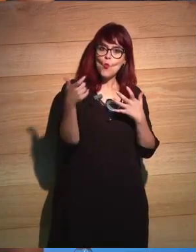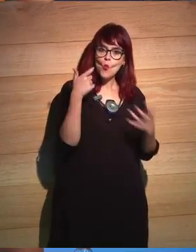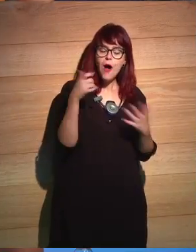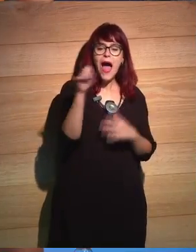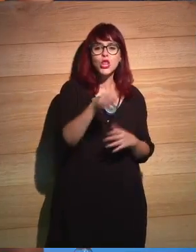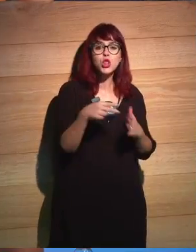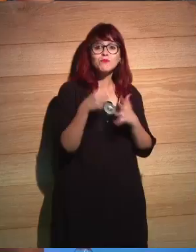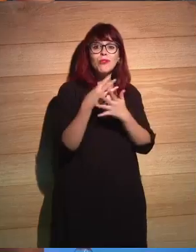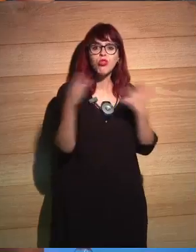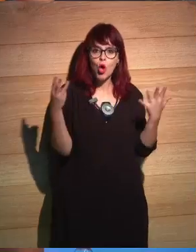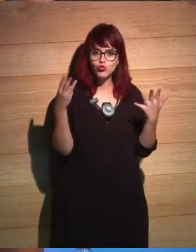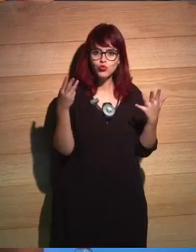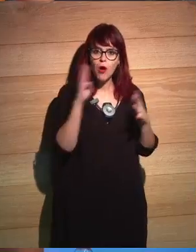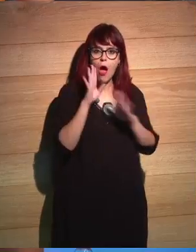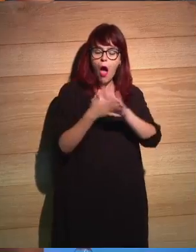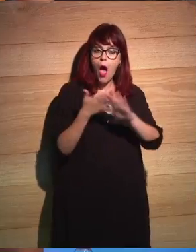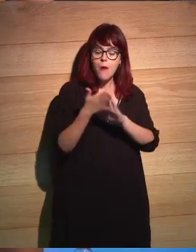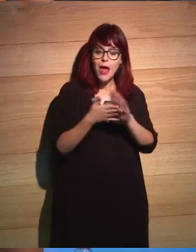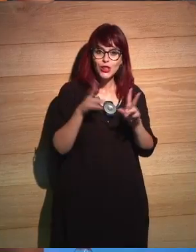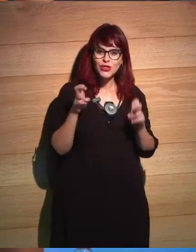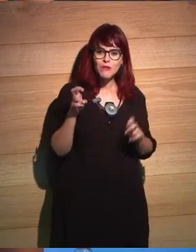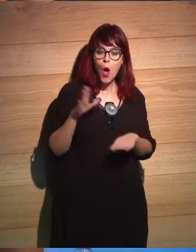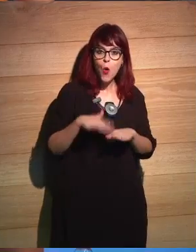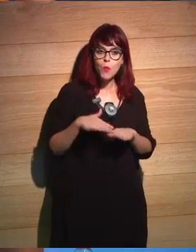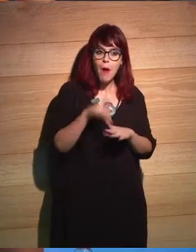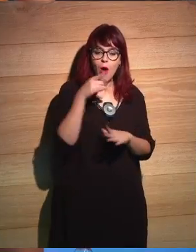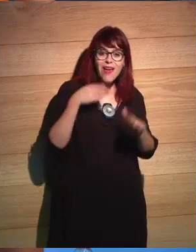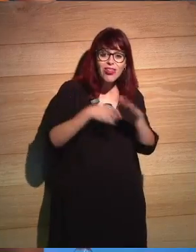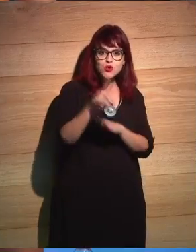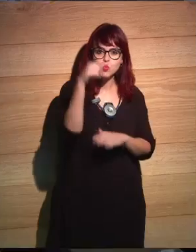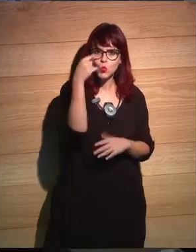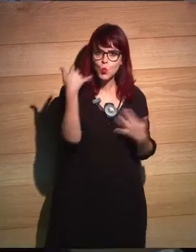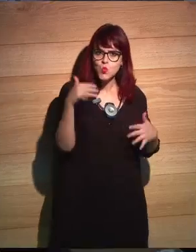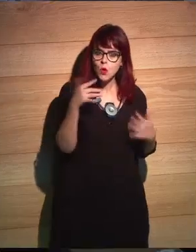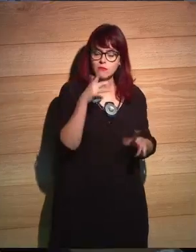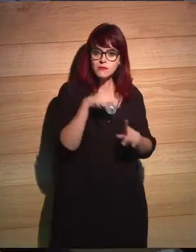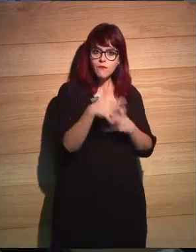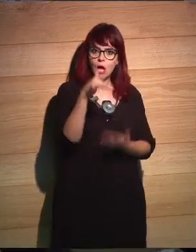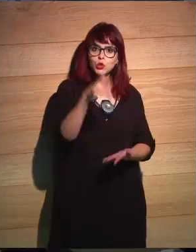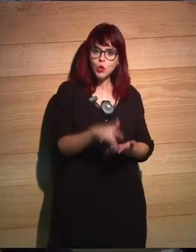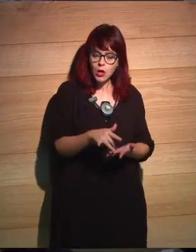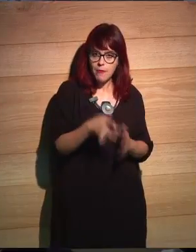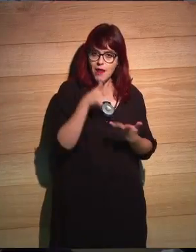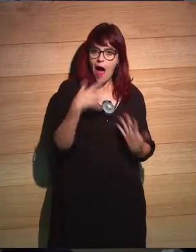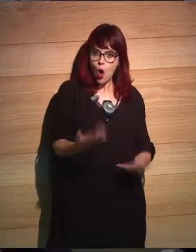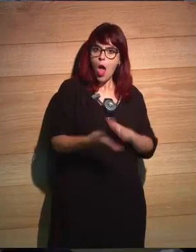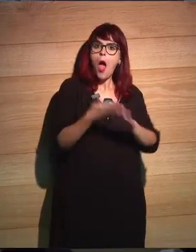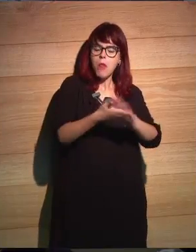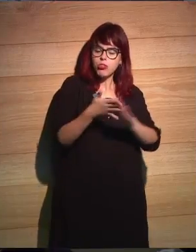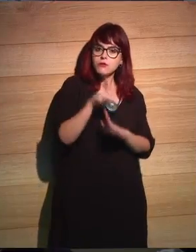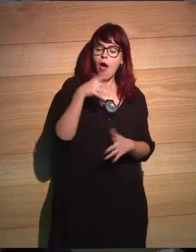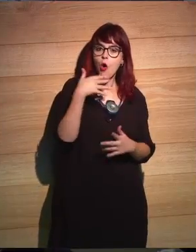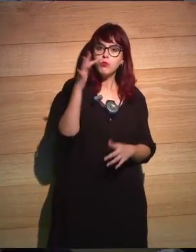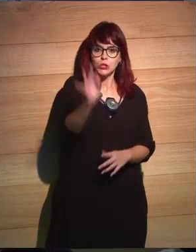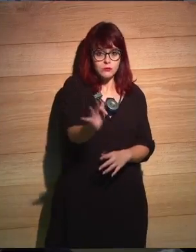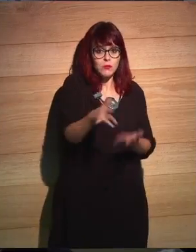It's very shocking that in 2018 we're still talking about this. But this is really